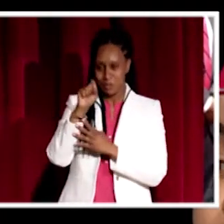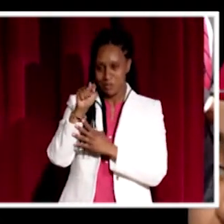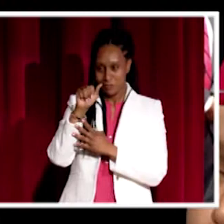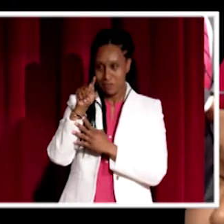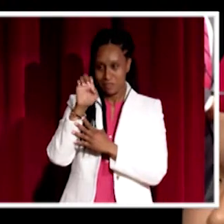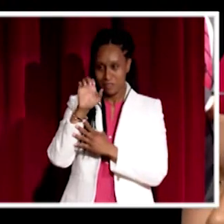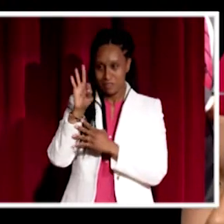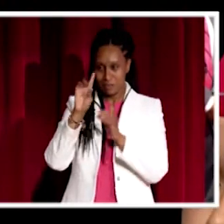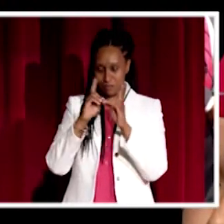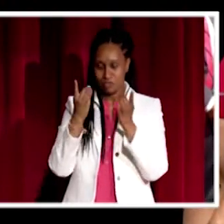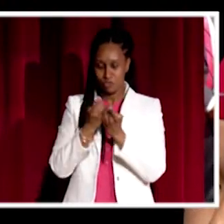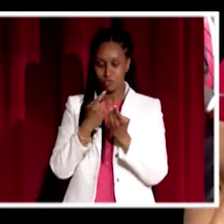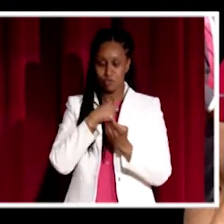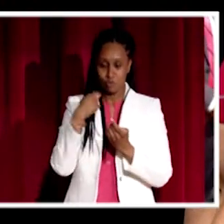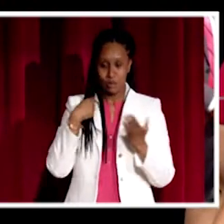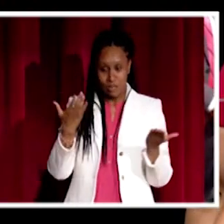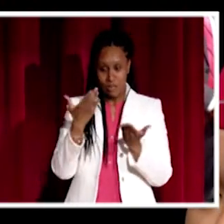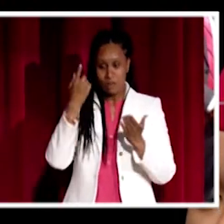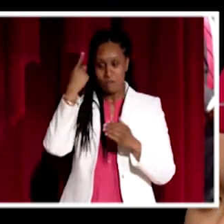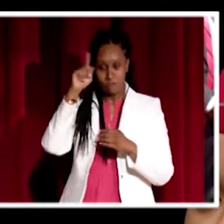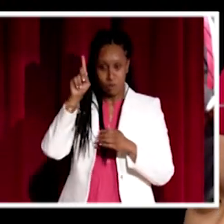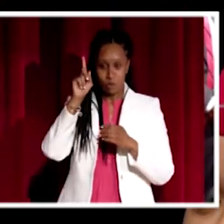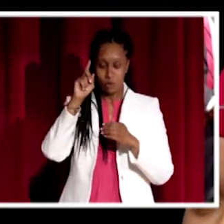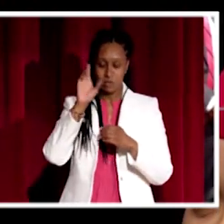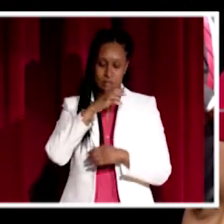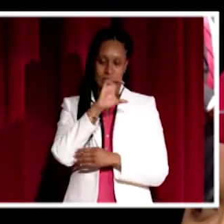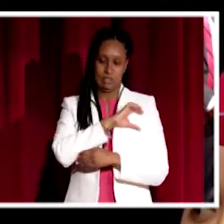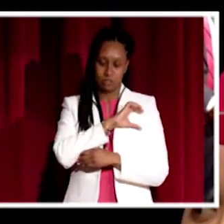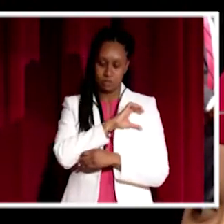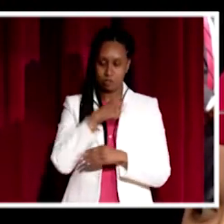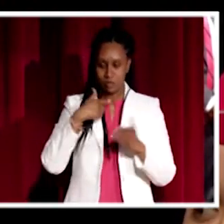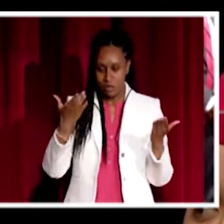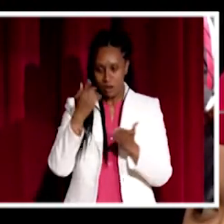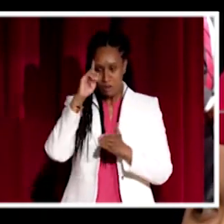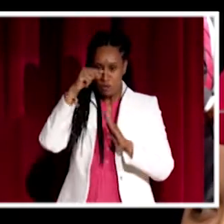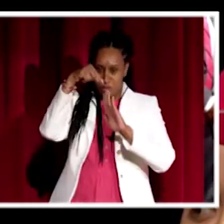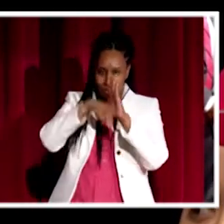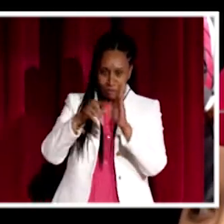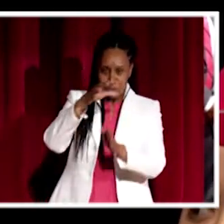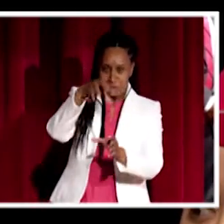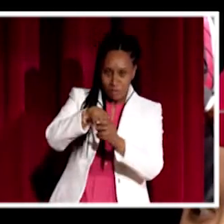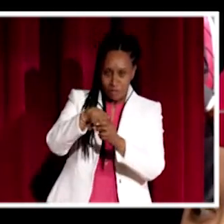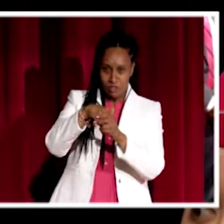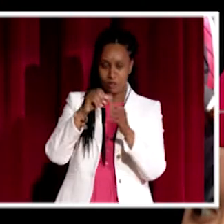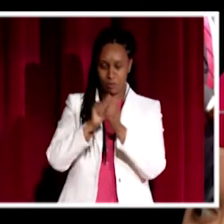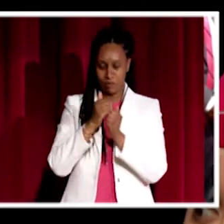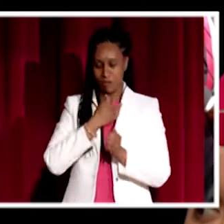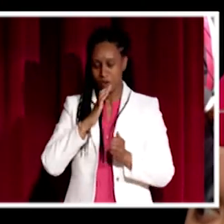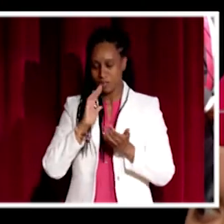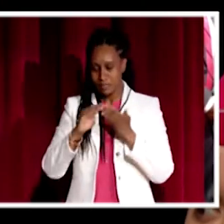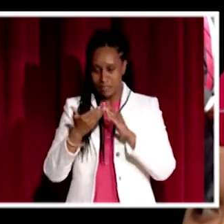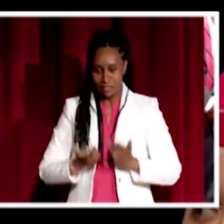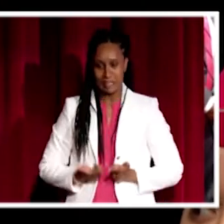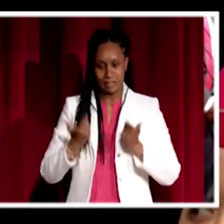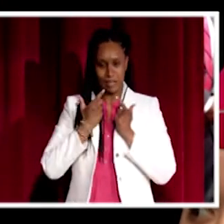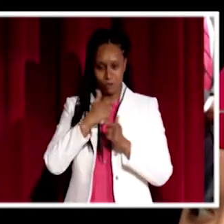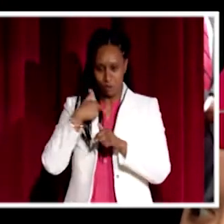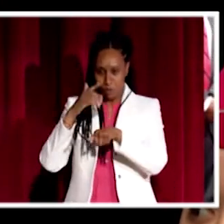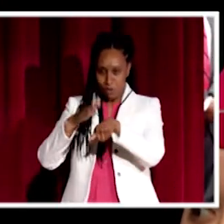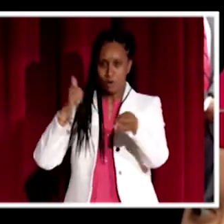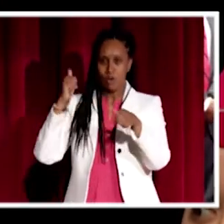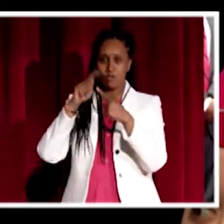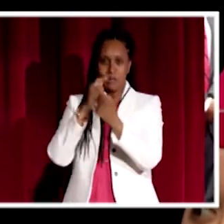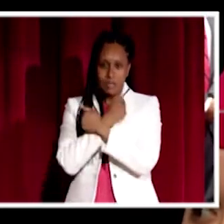called into citizenship. We are called into deep participation in the life of our city. We are called to love